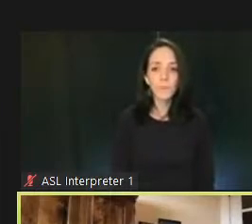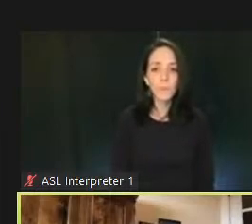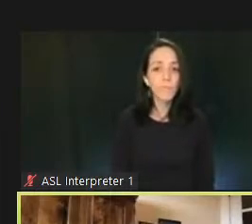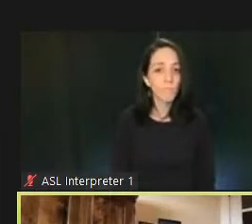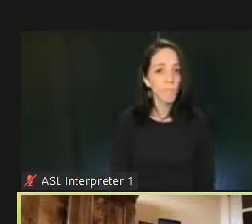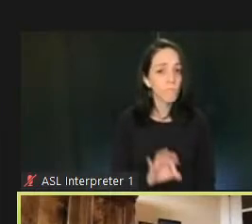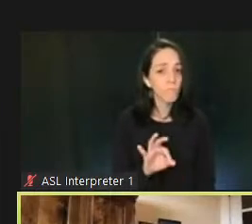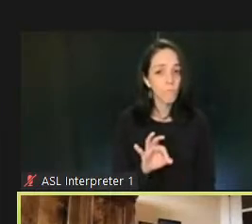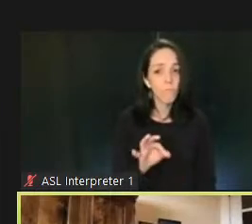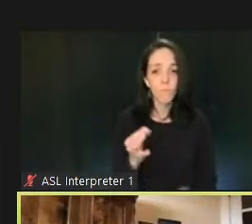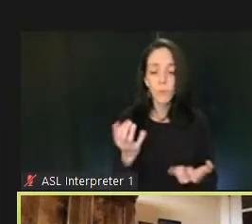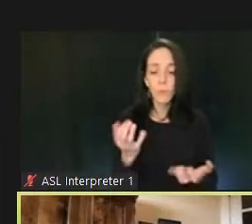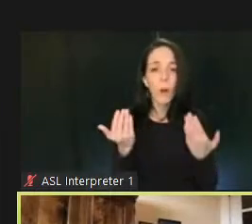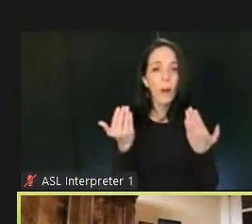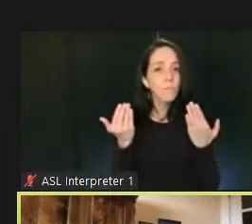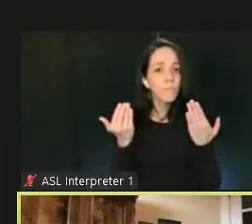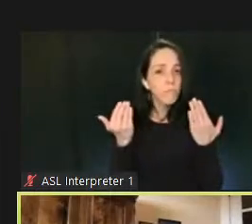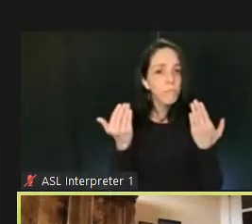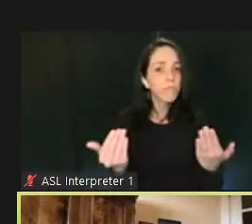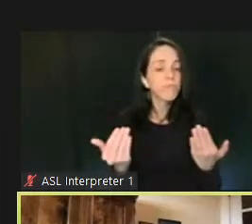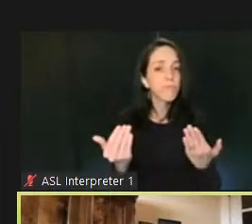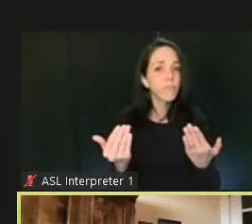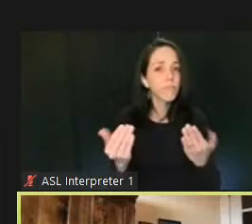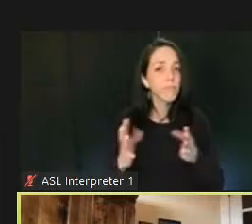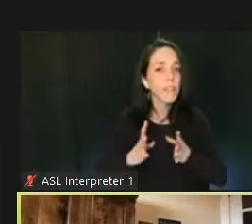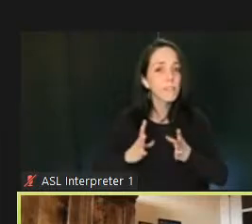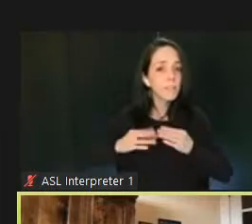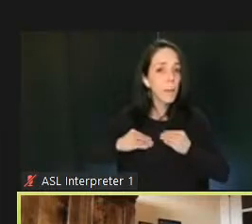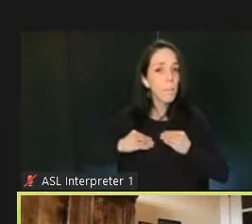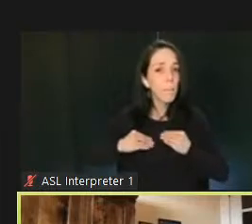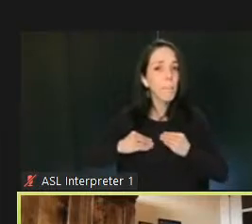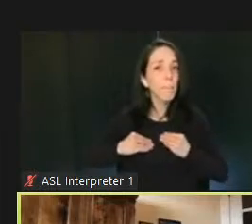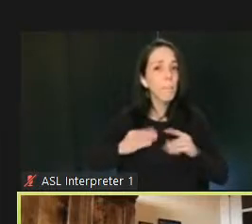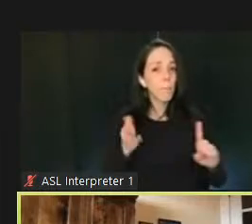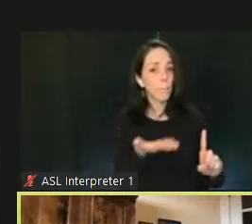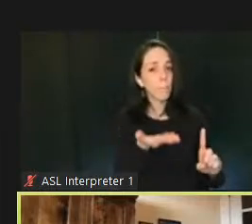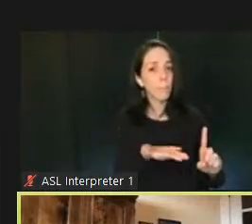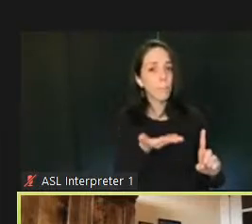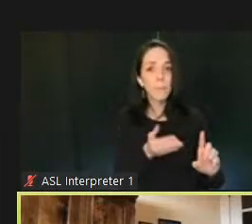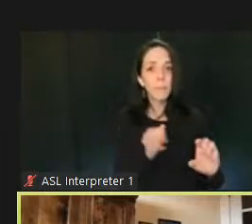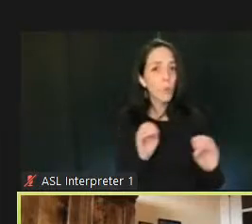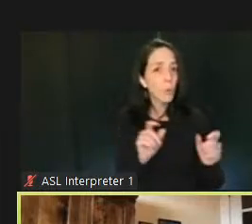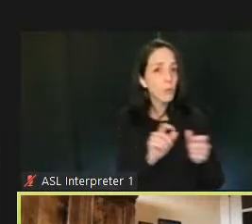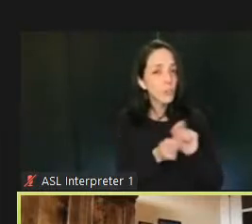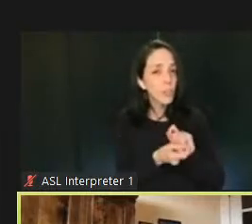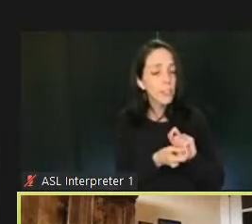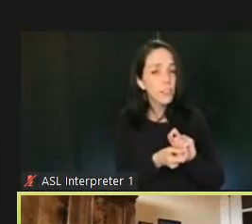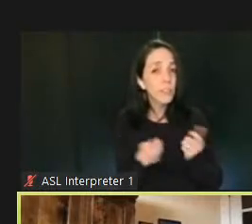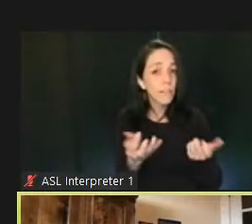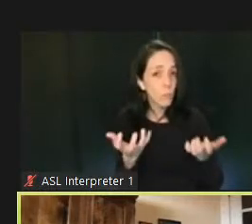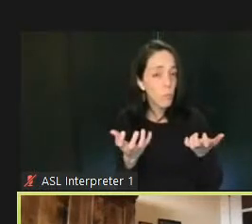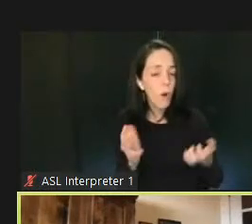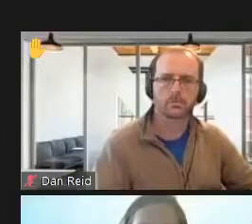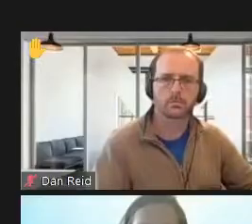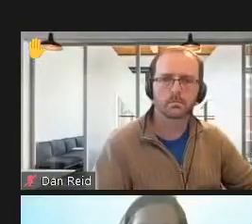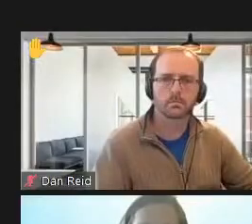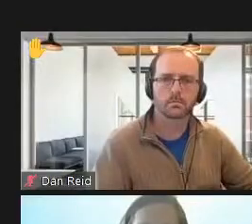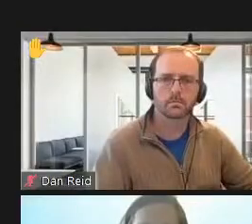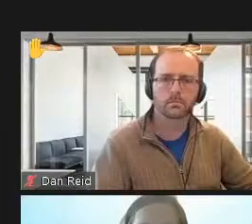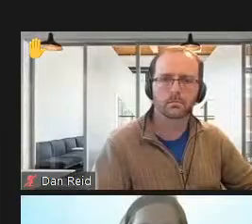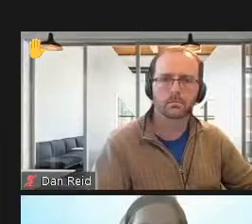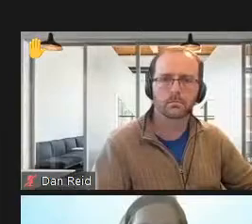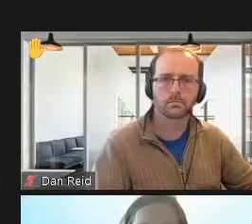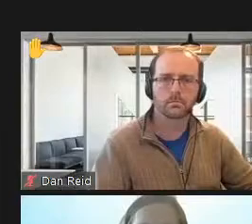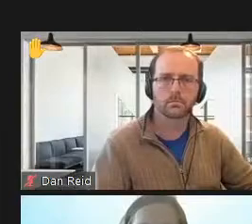in favor of proceeding with those as is, if you could raise your hand in favor.